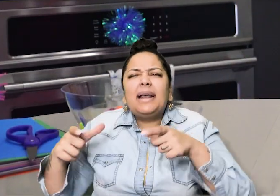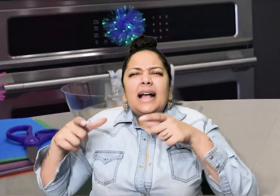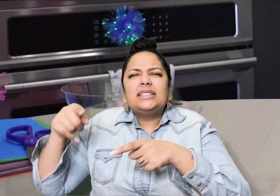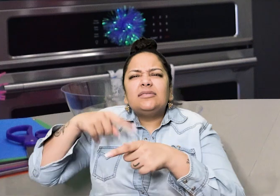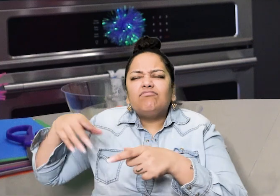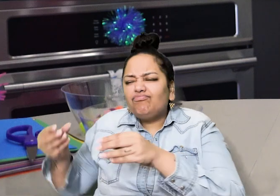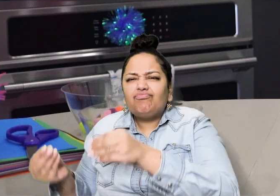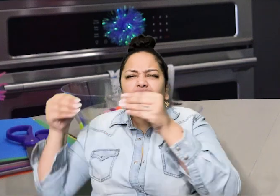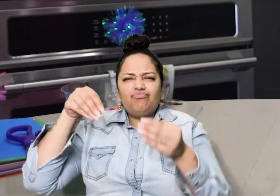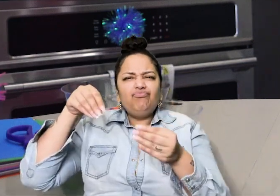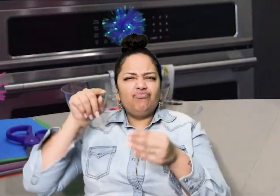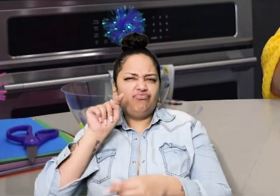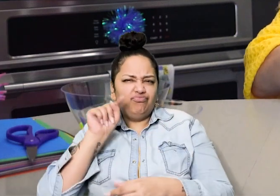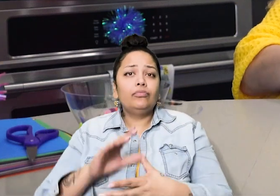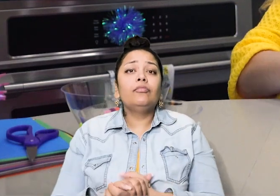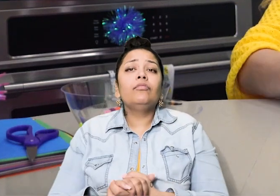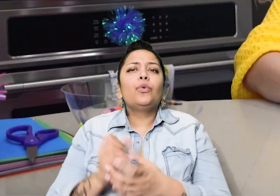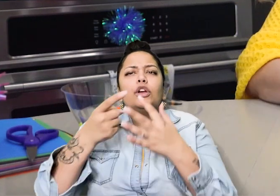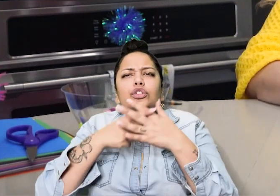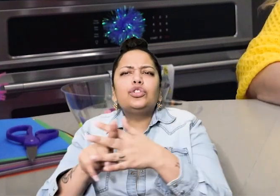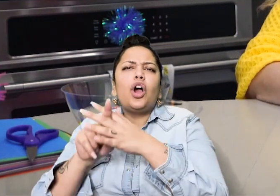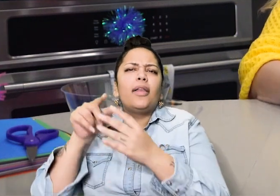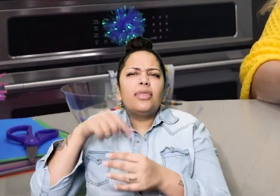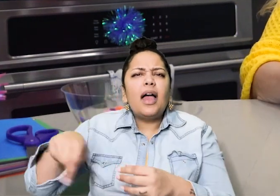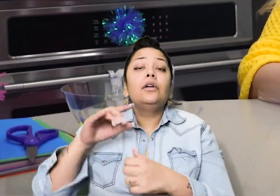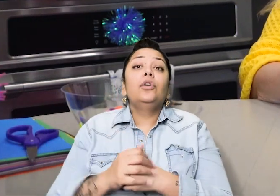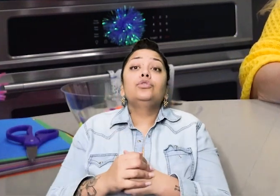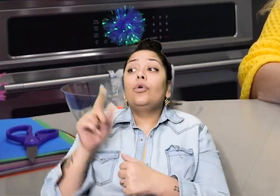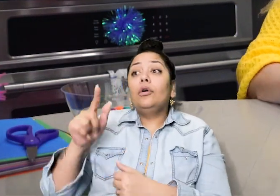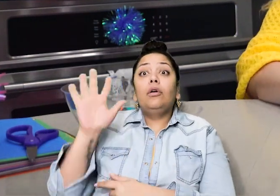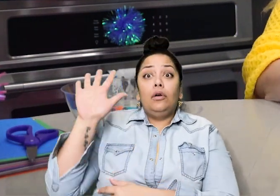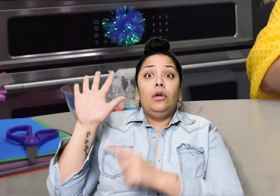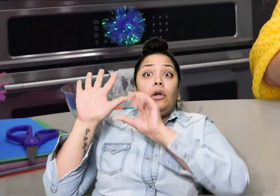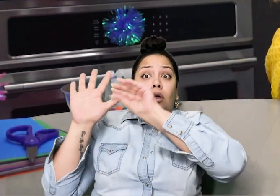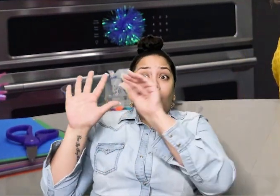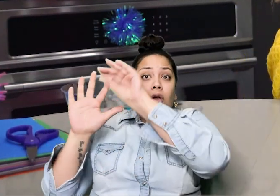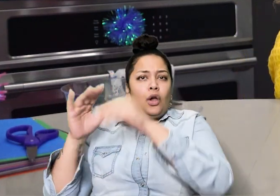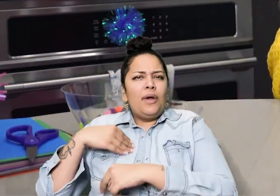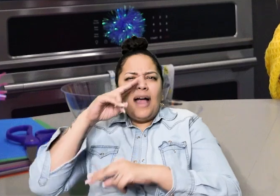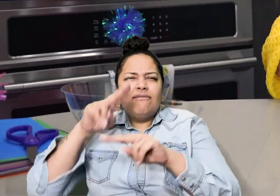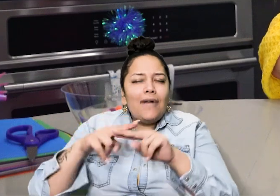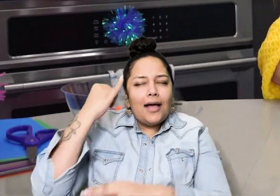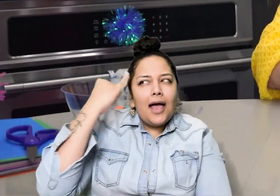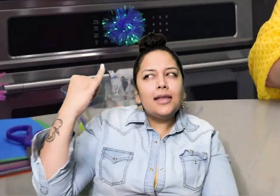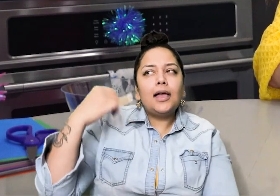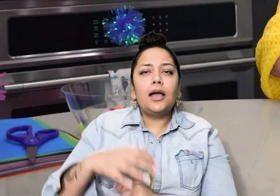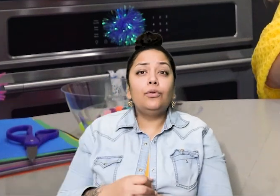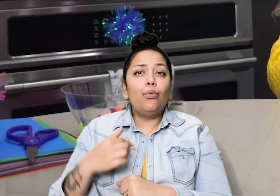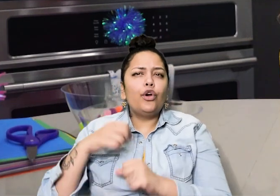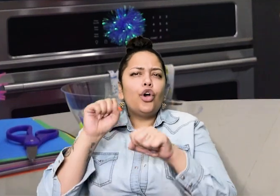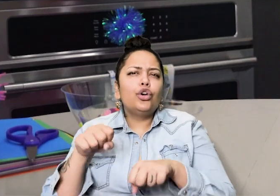take, just like you could use a piece of paper, I'm gonna use a little plate to kind of be the base of our palm